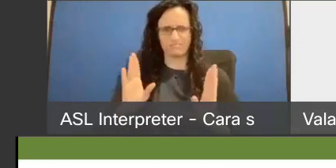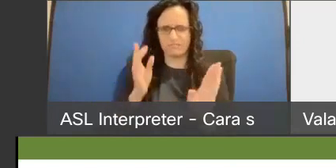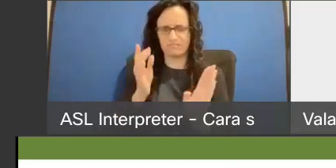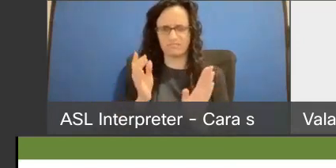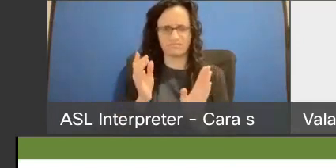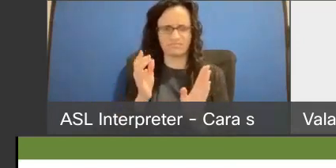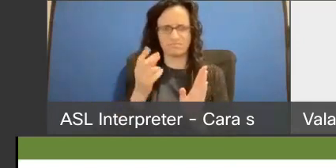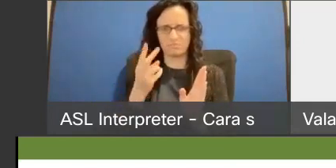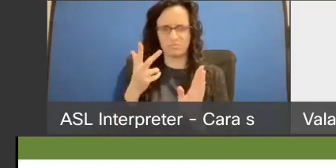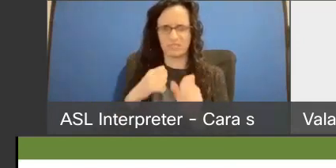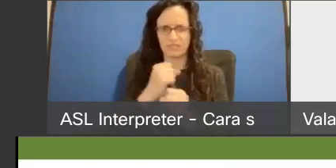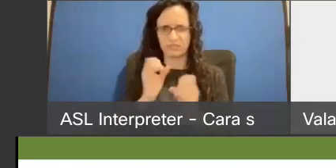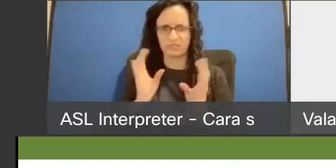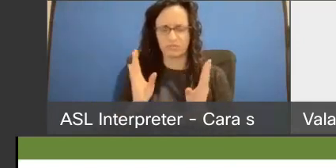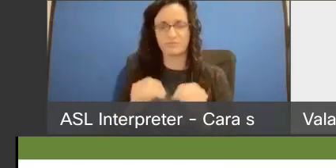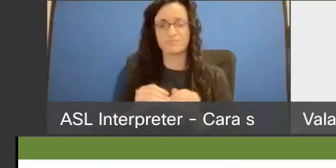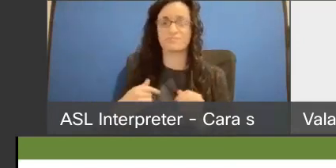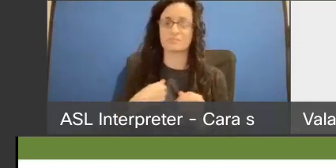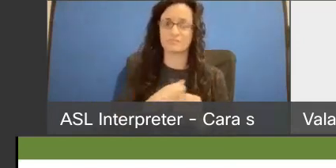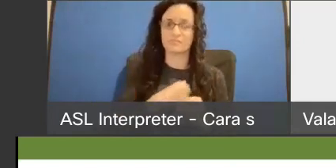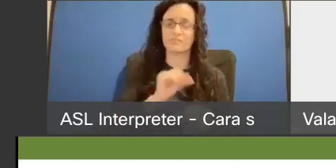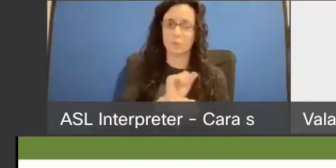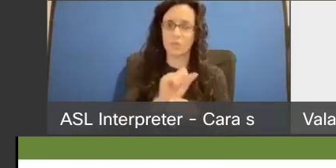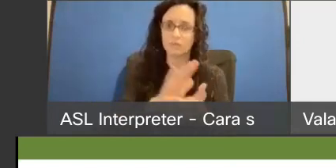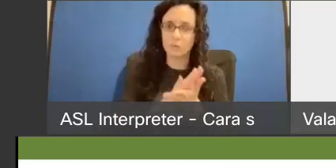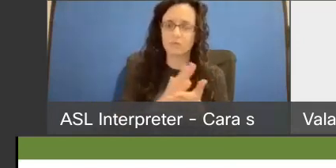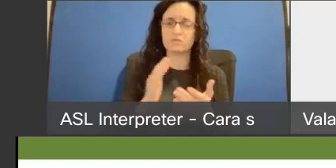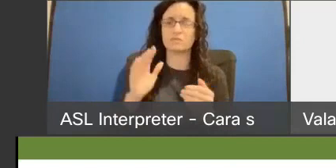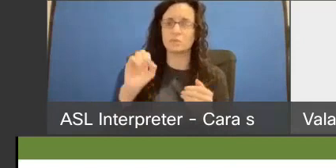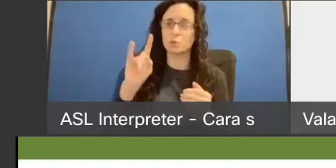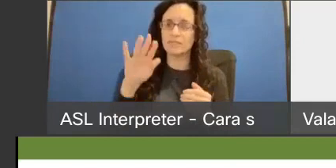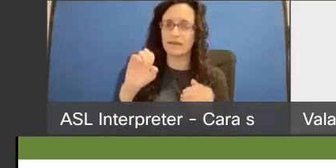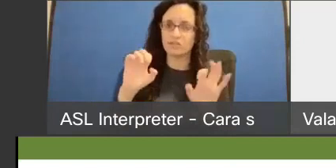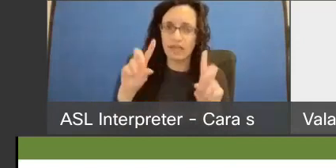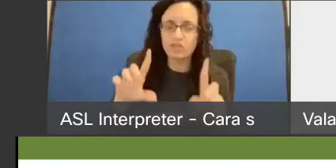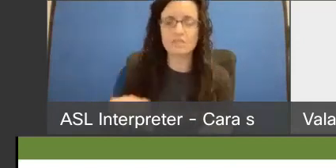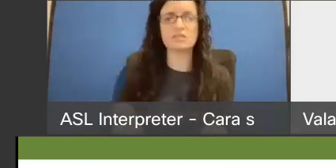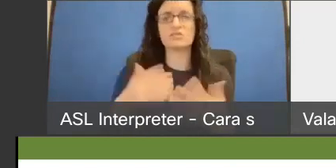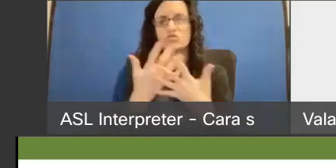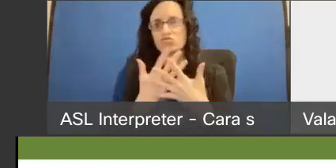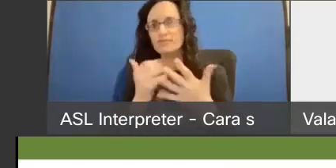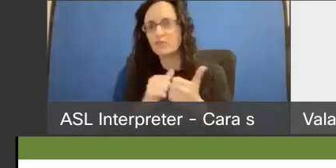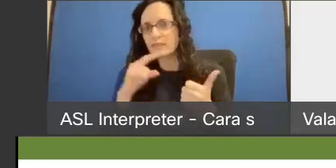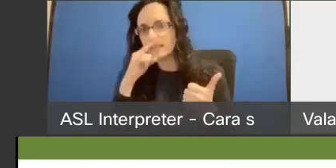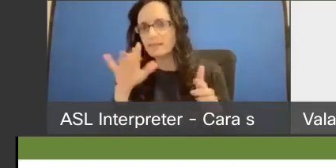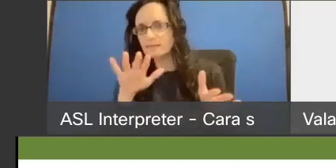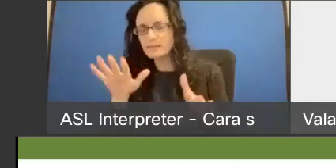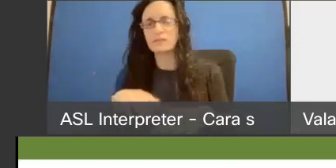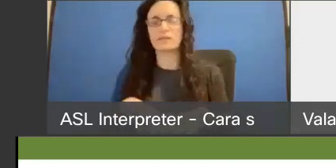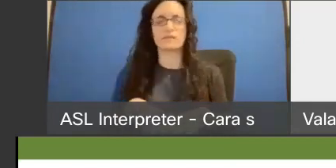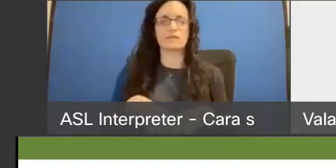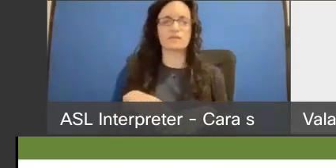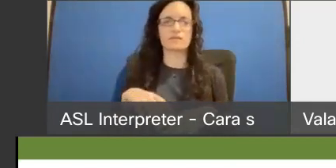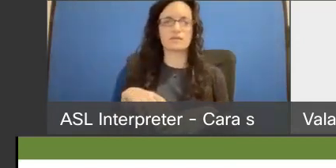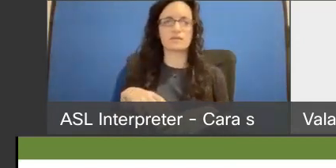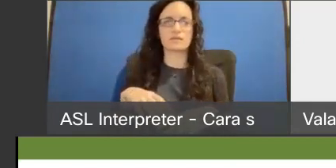some suicide prevention education with the school, and they were teaching kids. We were doing some screening, and if kids screened in, if they indicated that